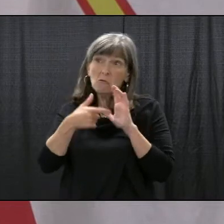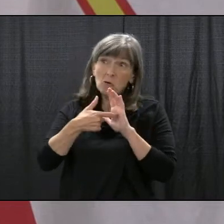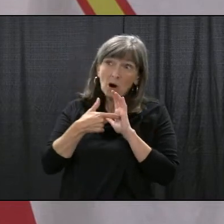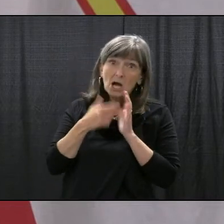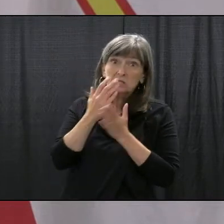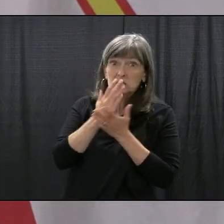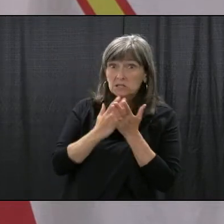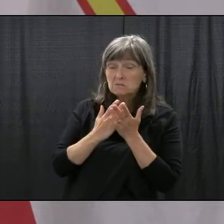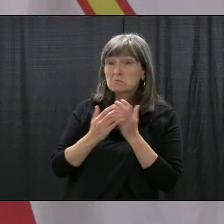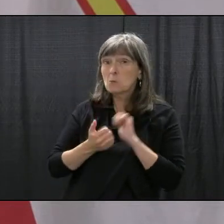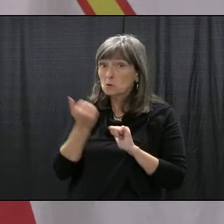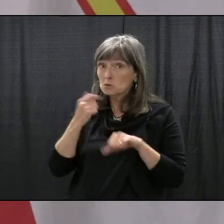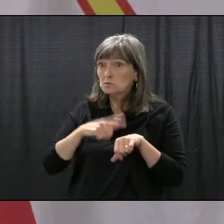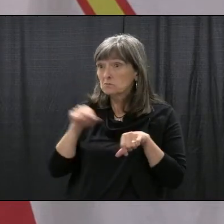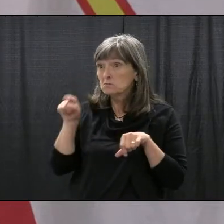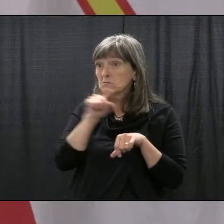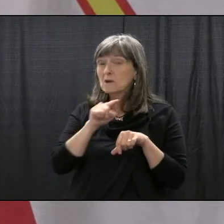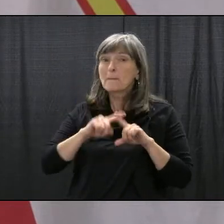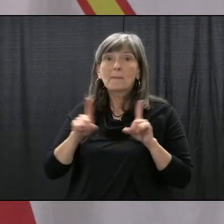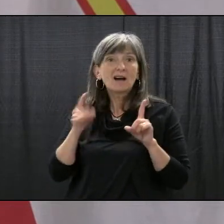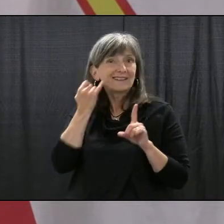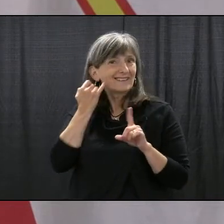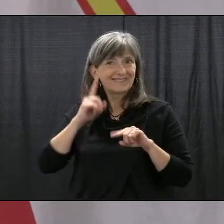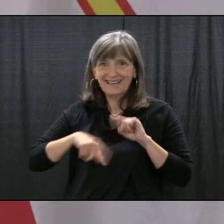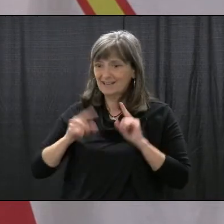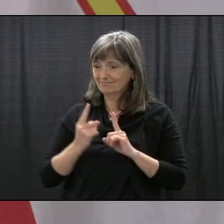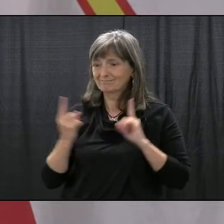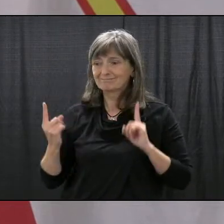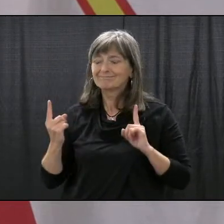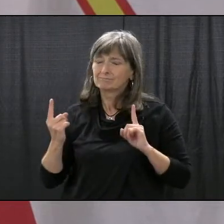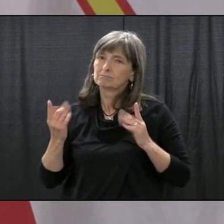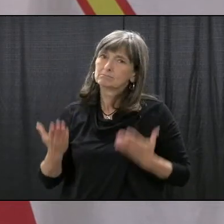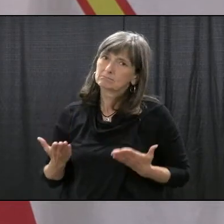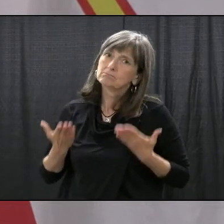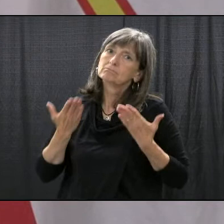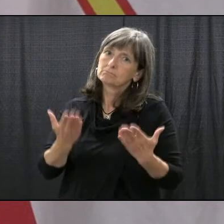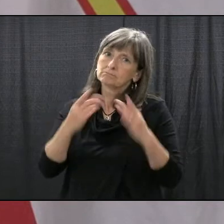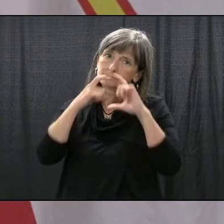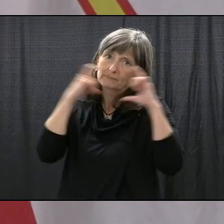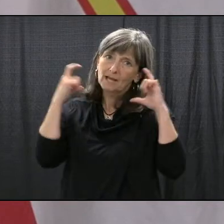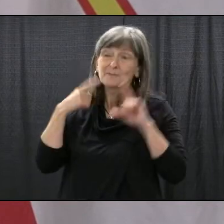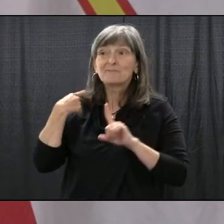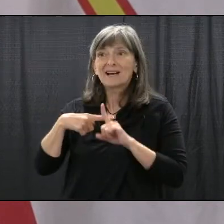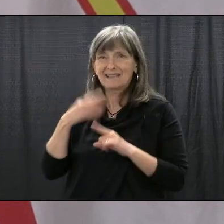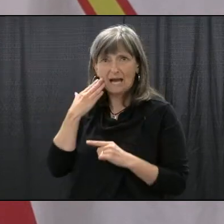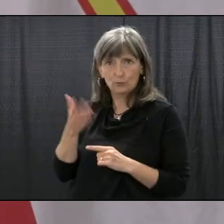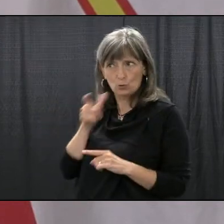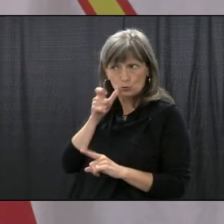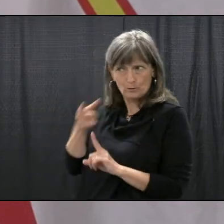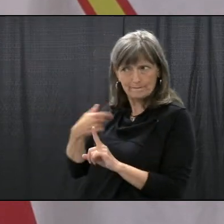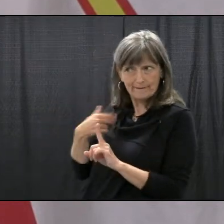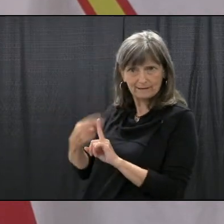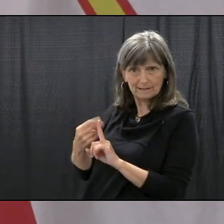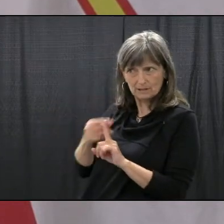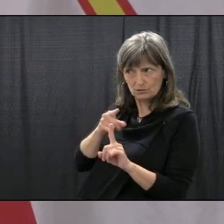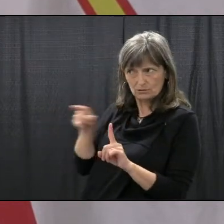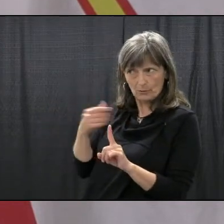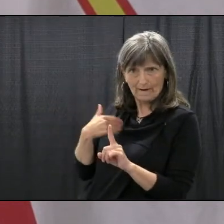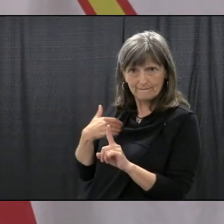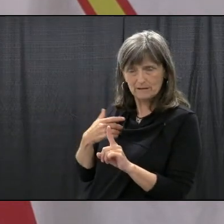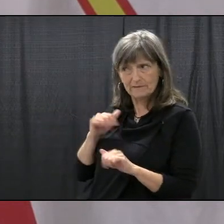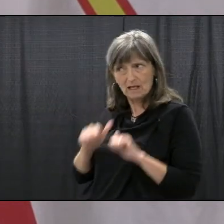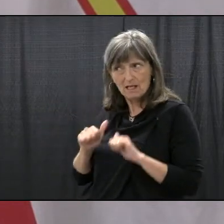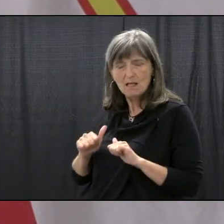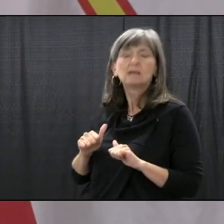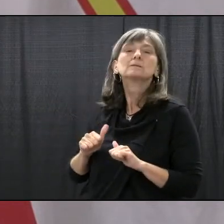recommended, especially when you are not always able to physically distance from others and you don't know their vaccination status. Please be kind